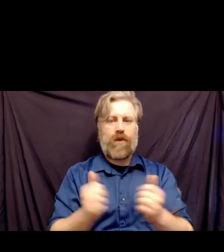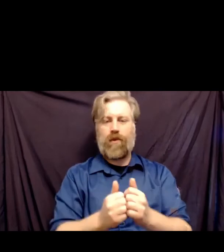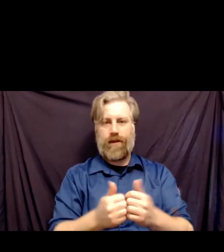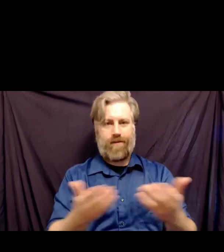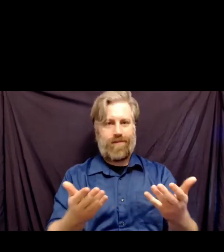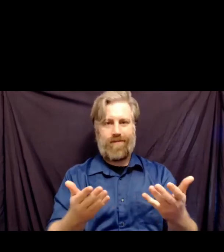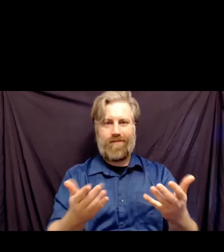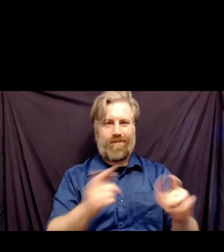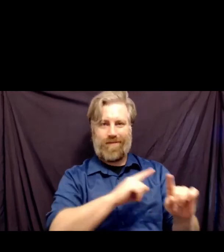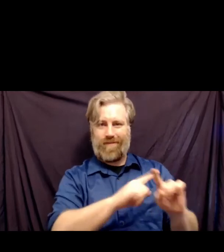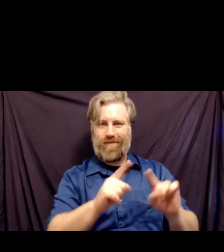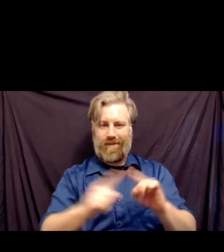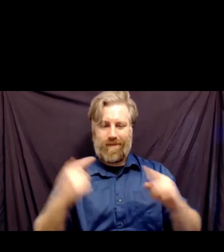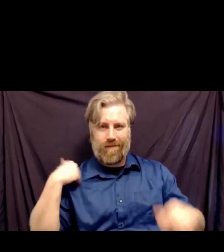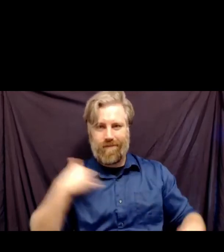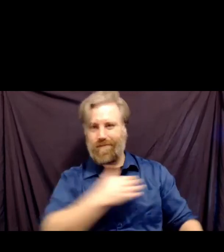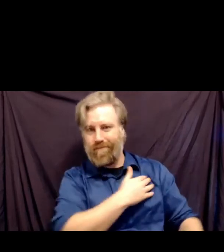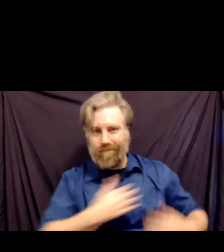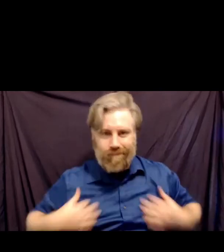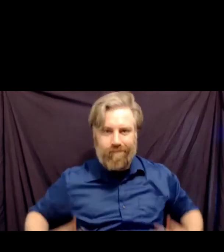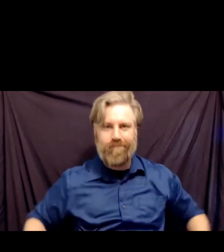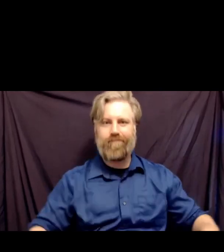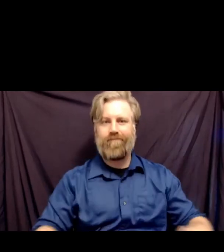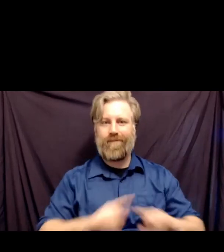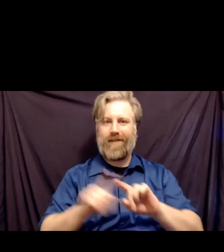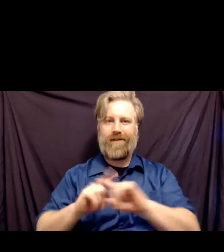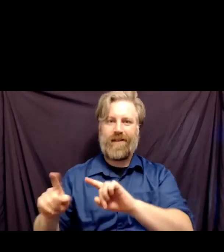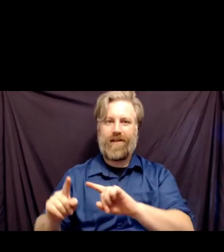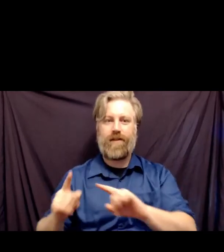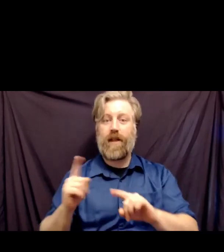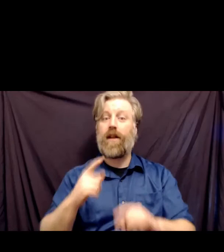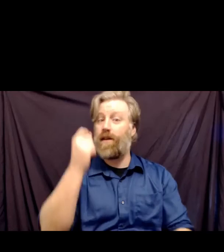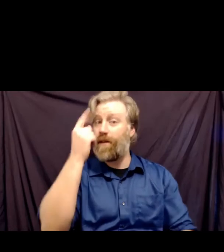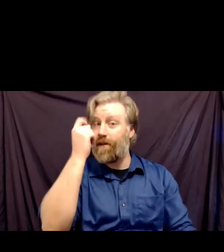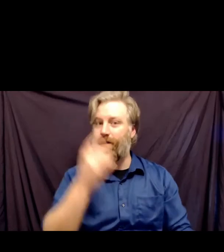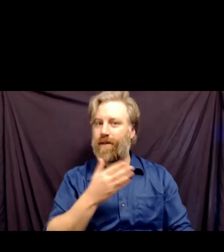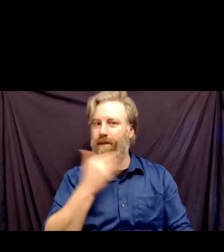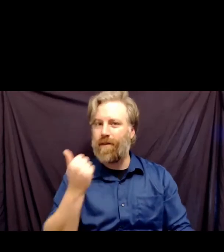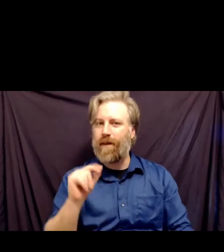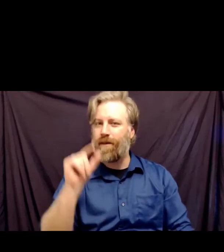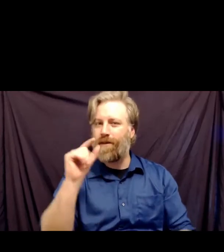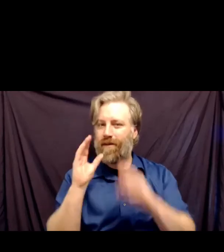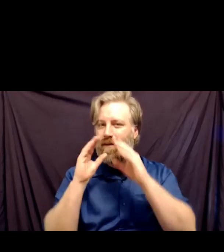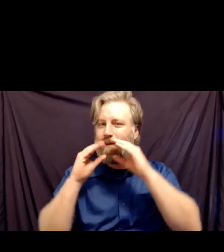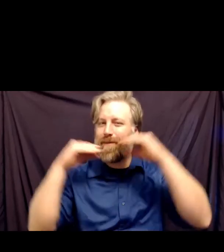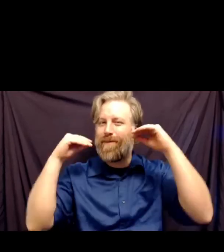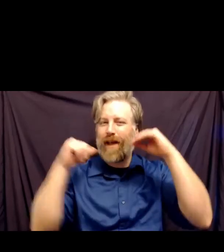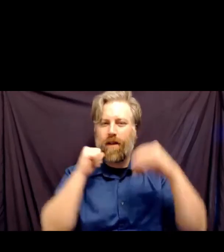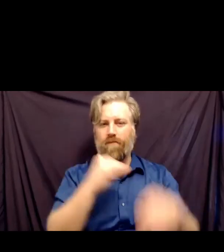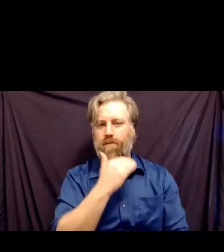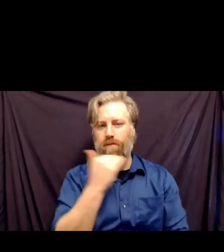all of these parts of ourselves. I'm smiling. It's better to keep just a gentle little smile on the